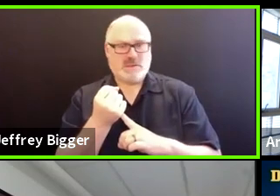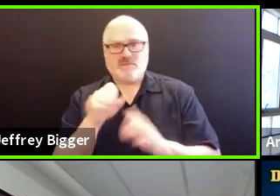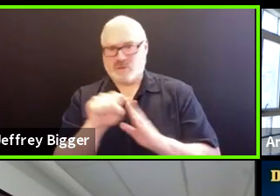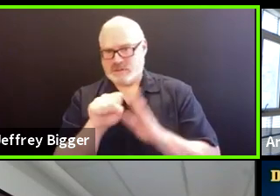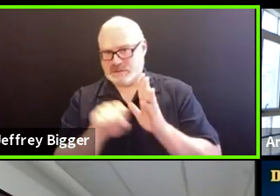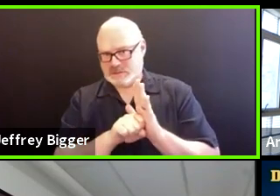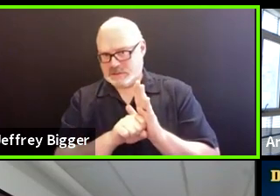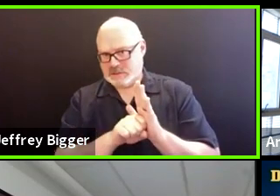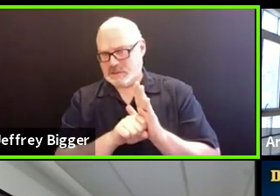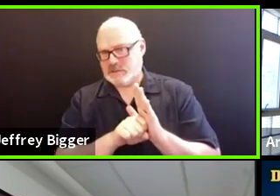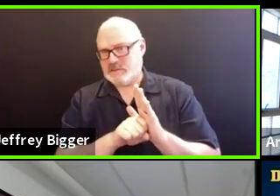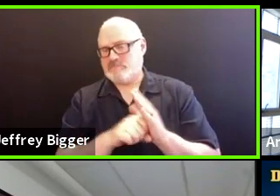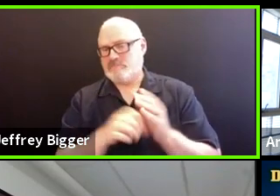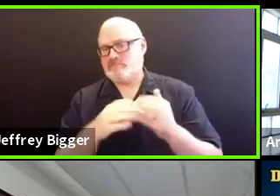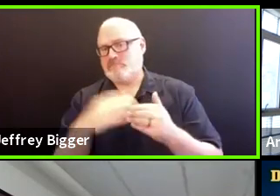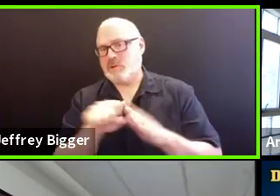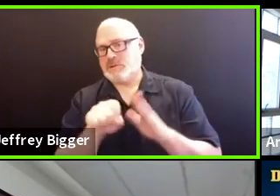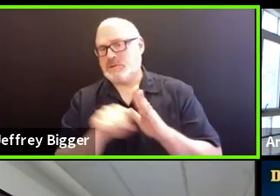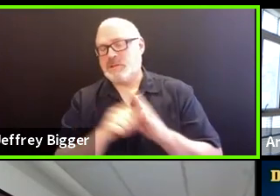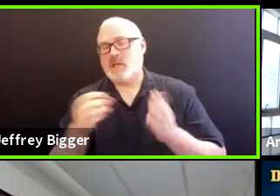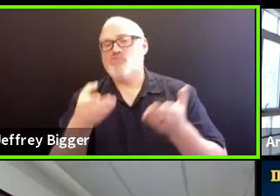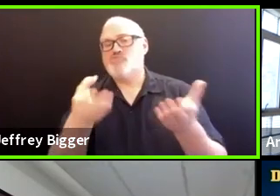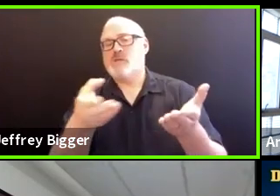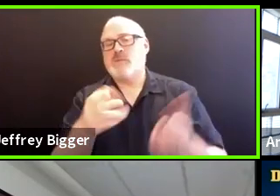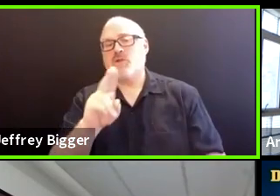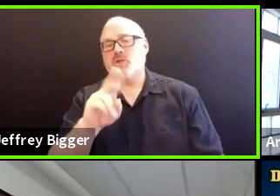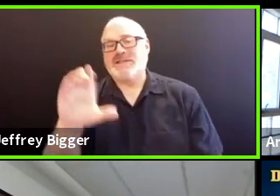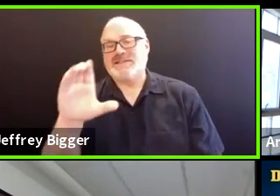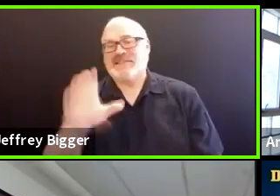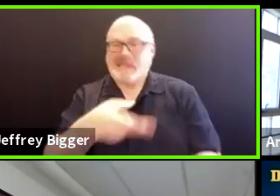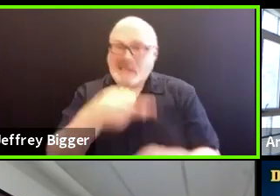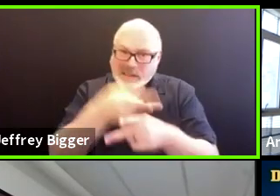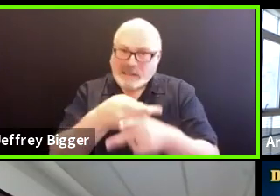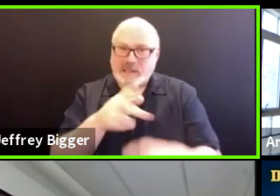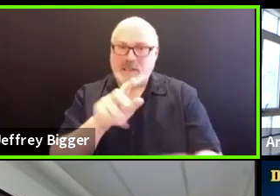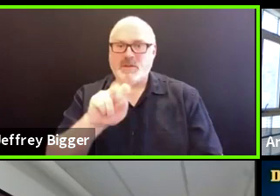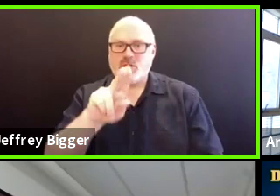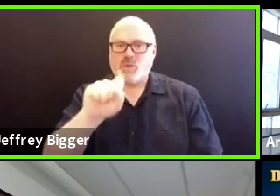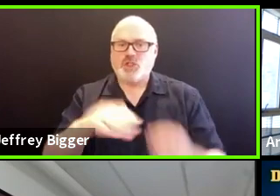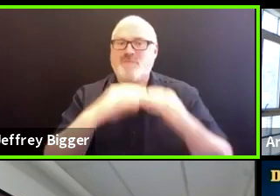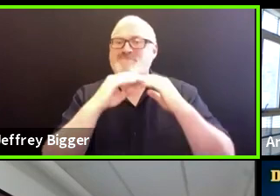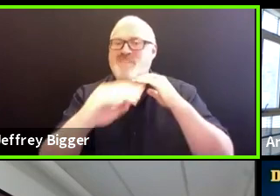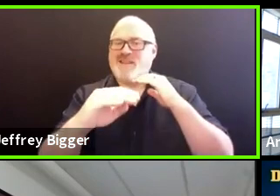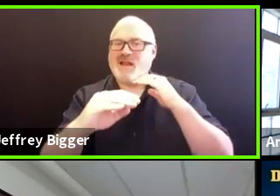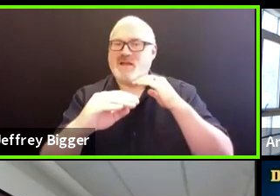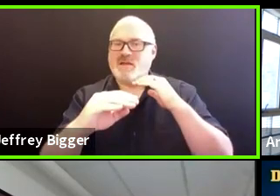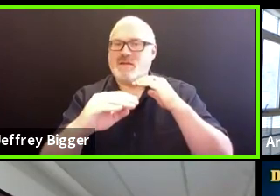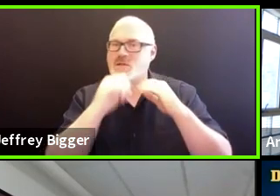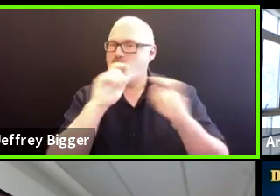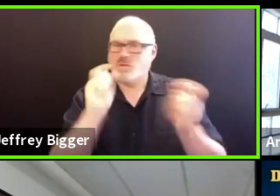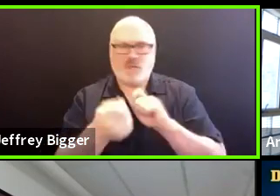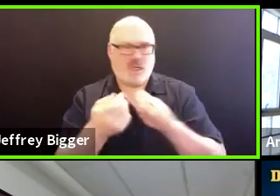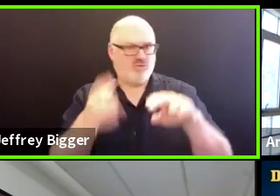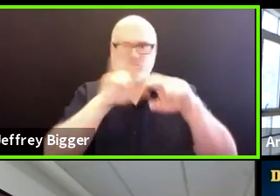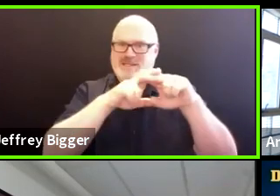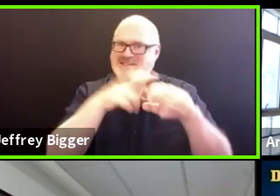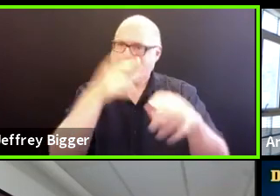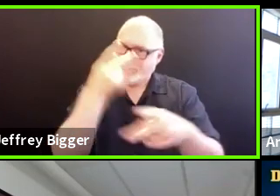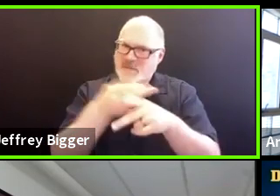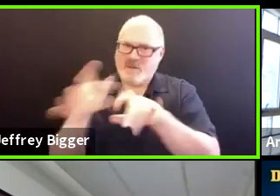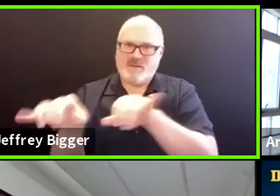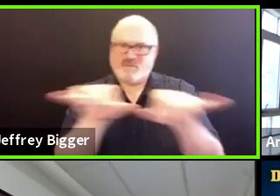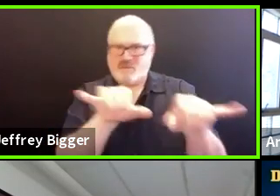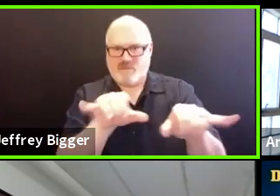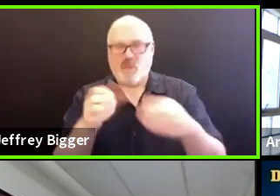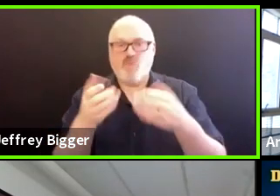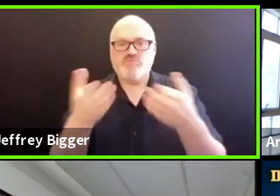beyond, I am recommending that UNC hold tuition flat for the coming academic year. And this recommendation